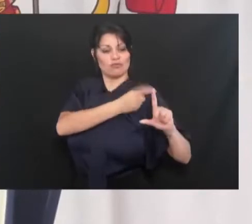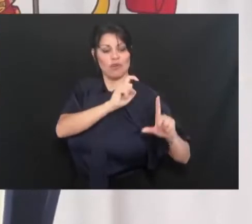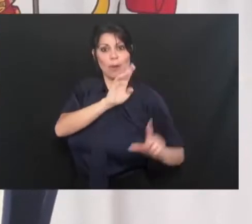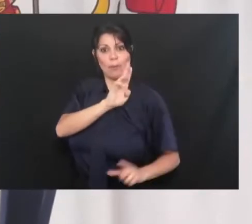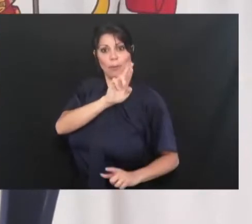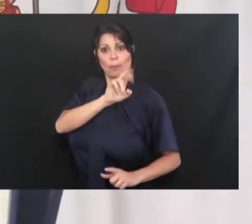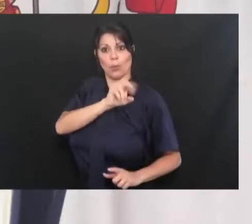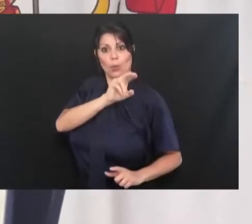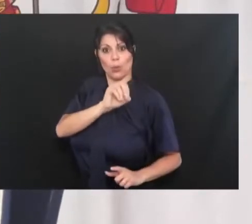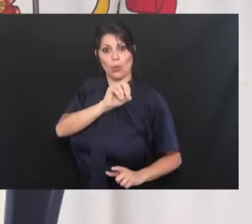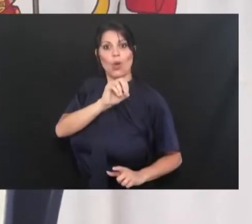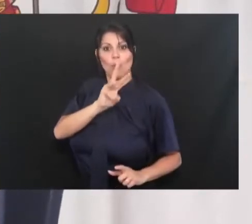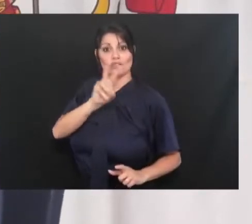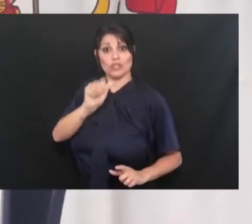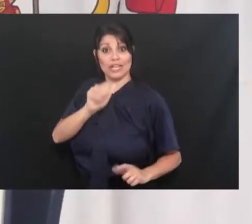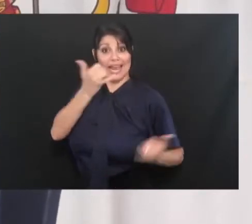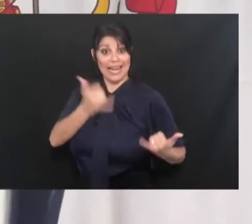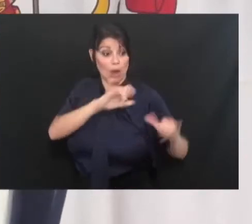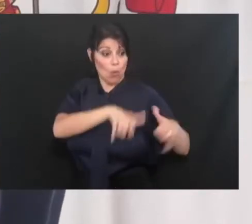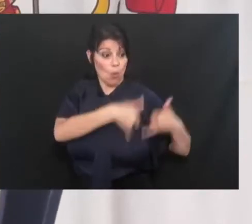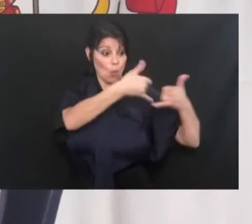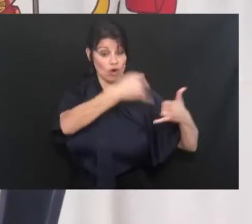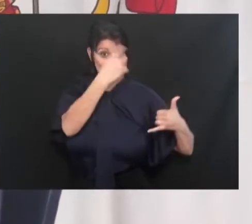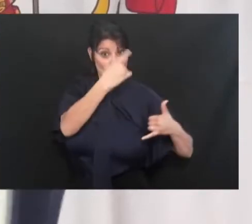is hereby awarded this full